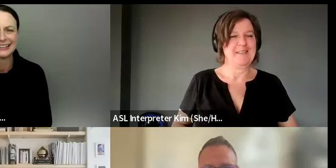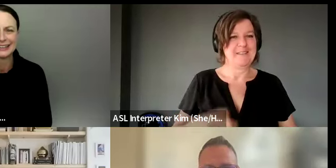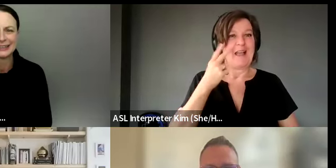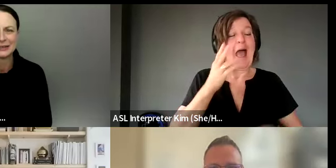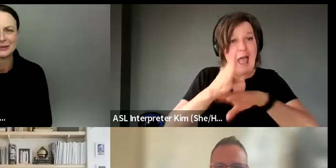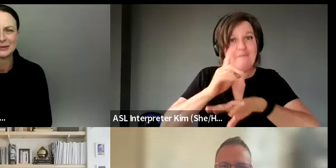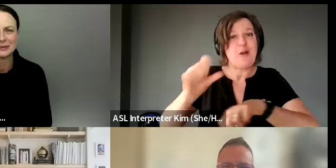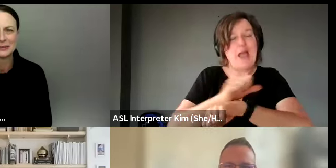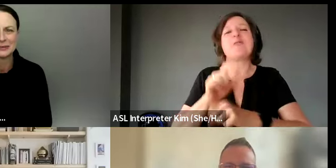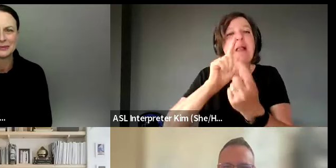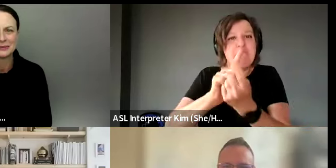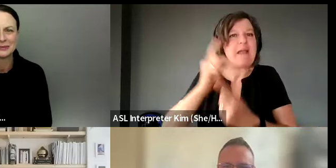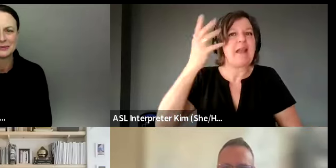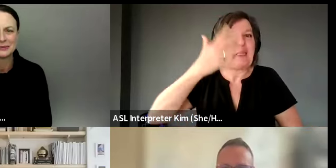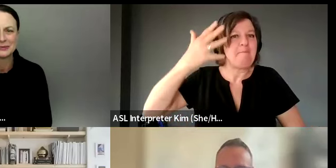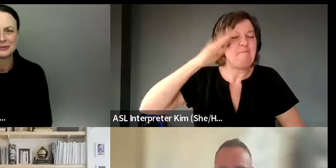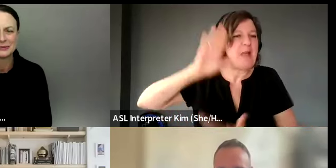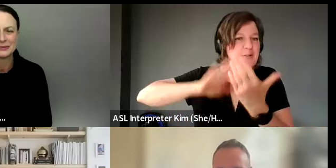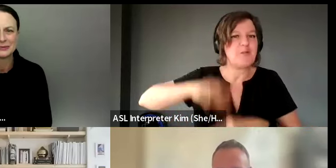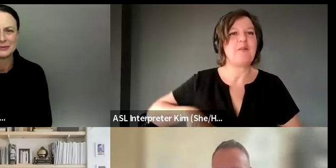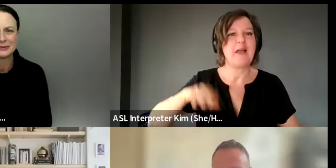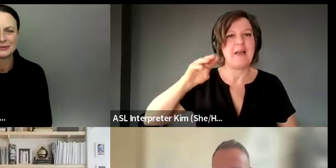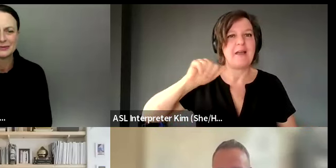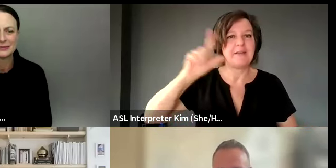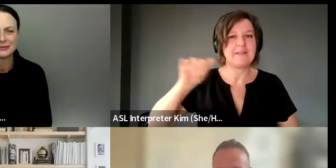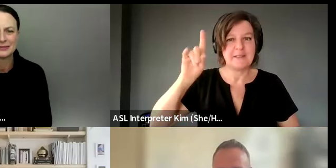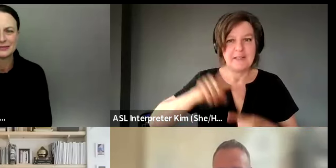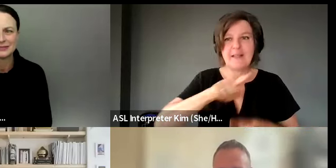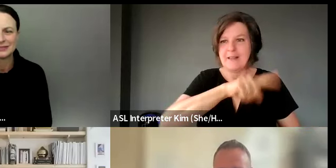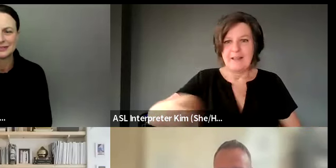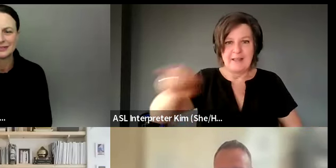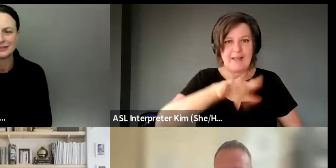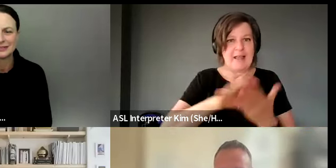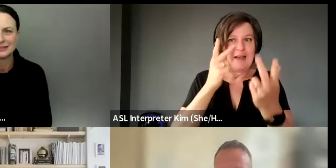Yes, Milad and Catherine and you all. Nice to see you in Zoom after meeting you